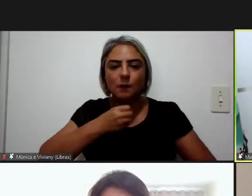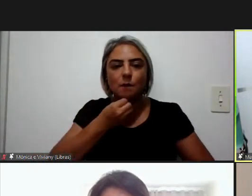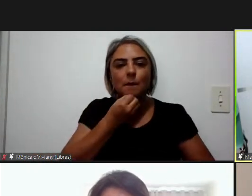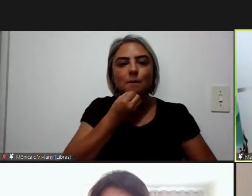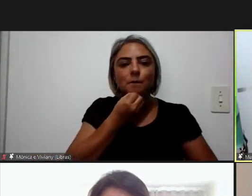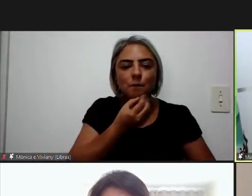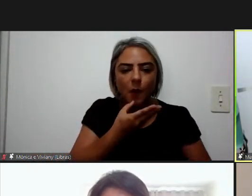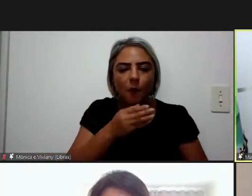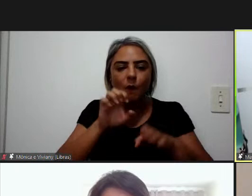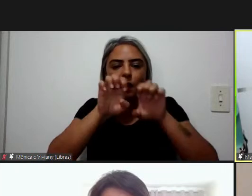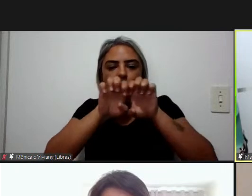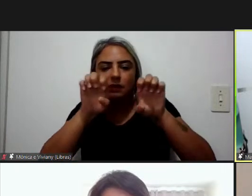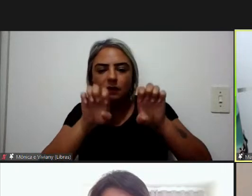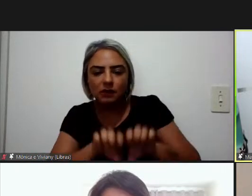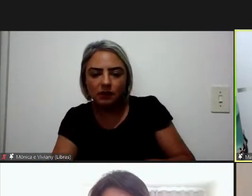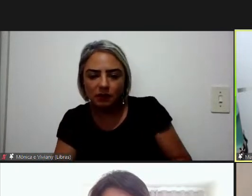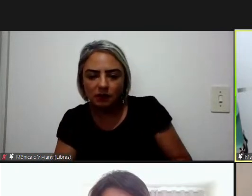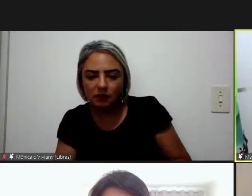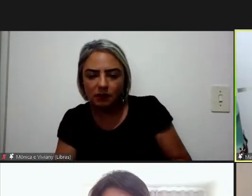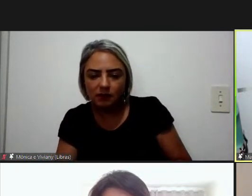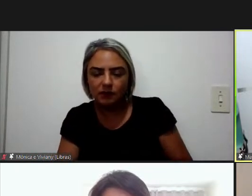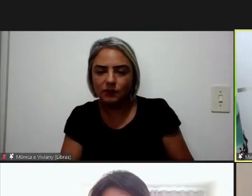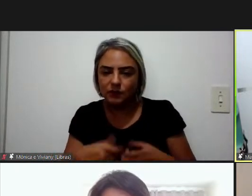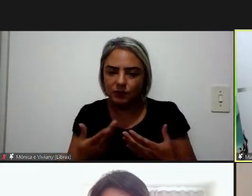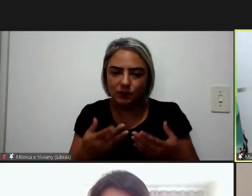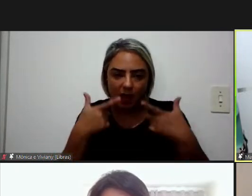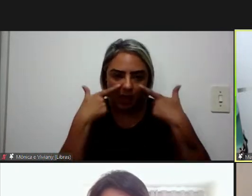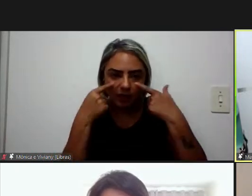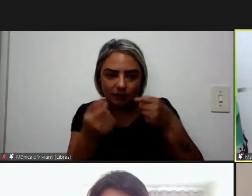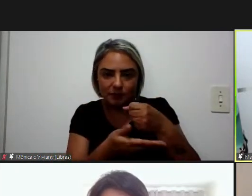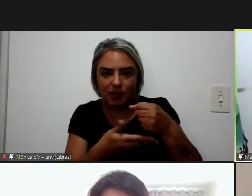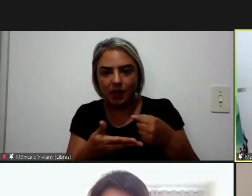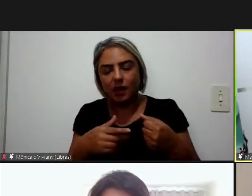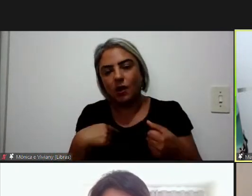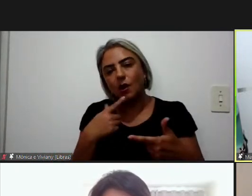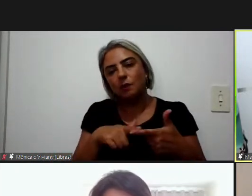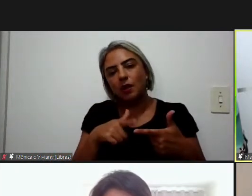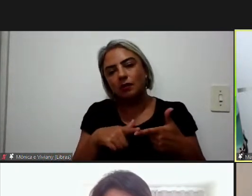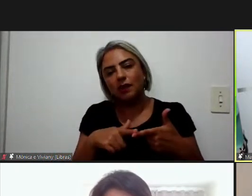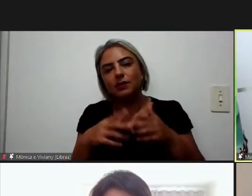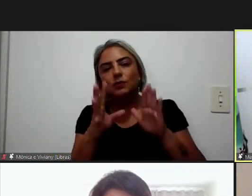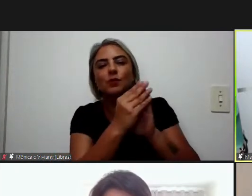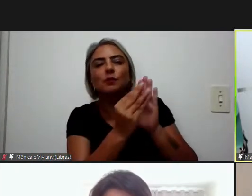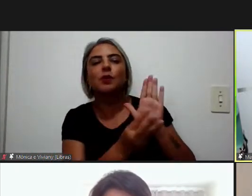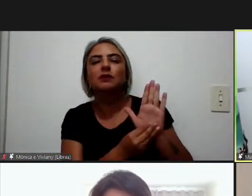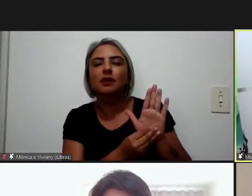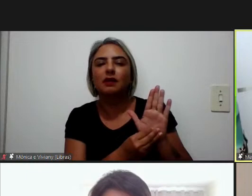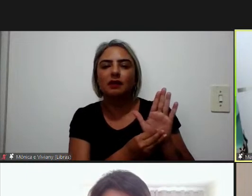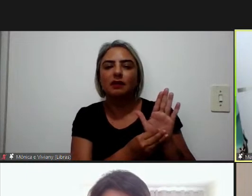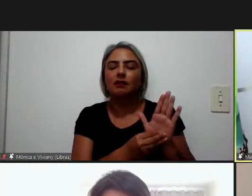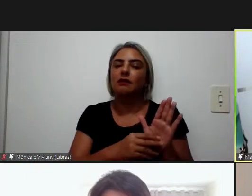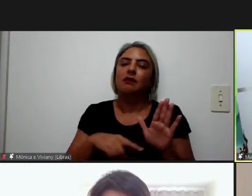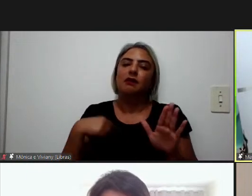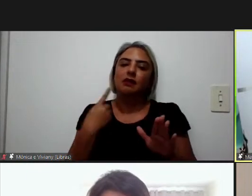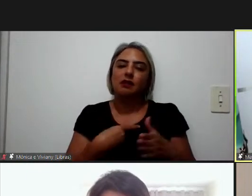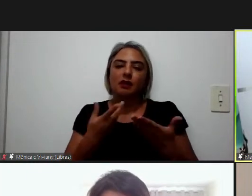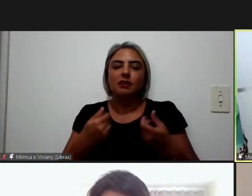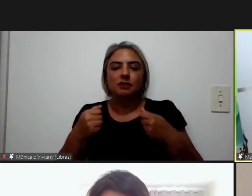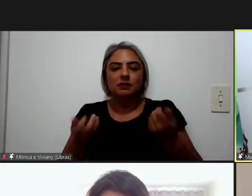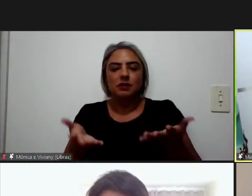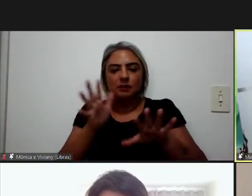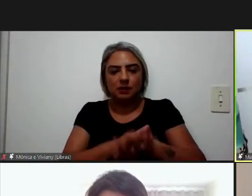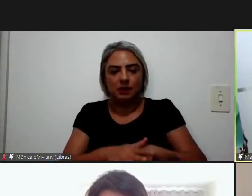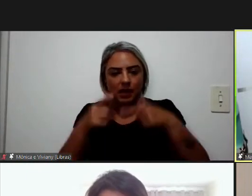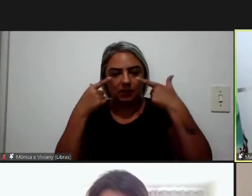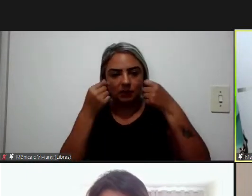country, but we have a good structure and framework of the primary care. Our program is just